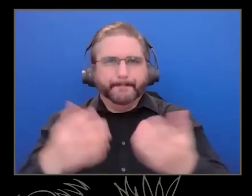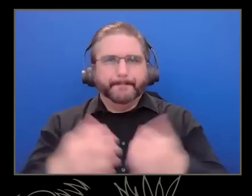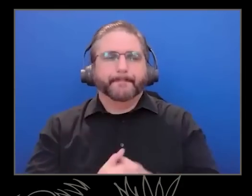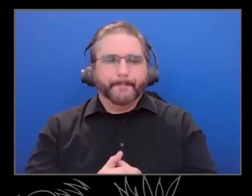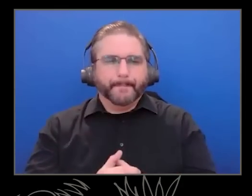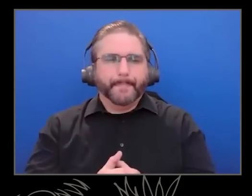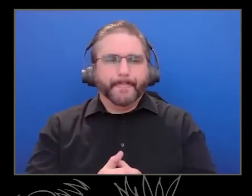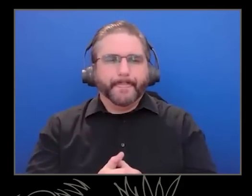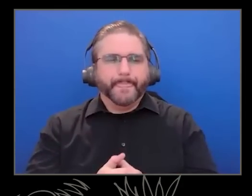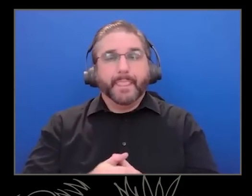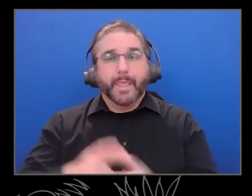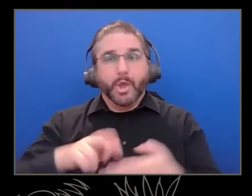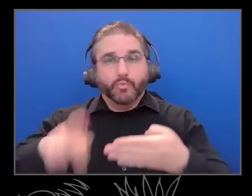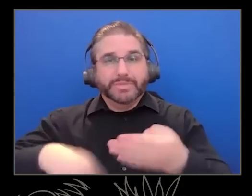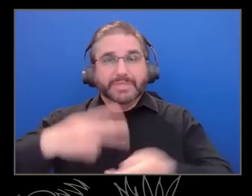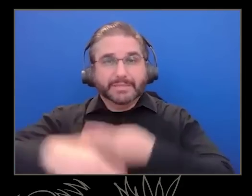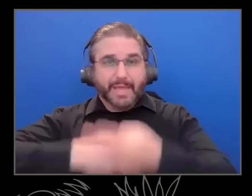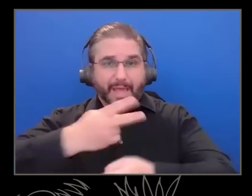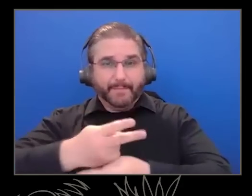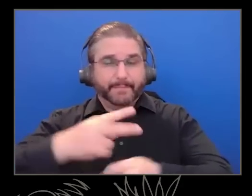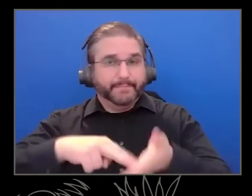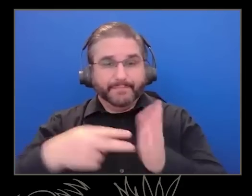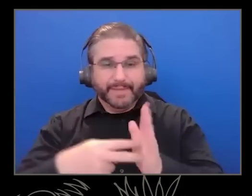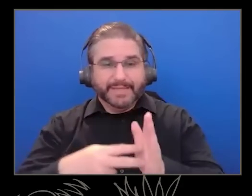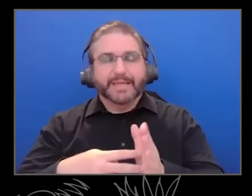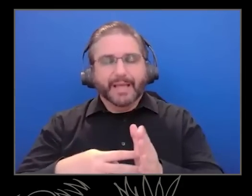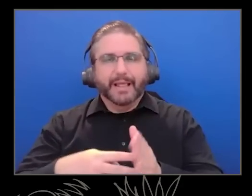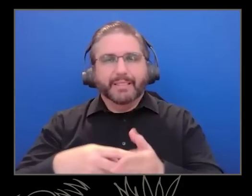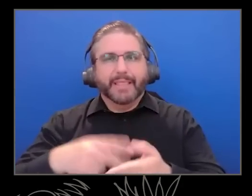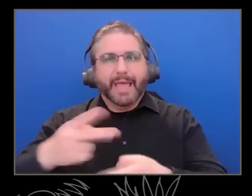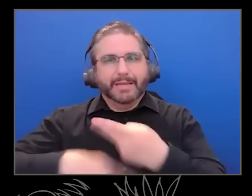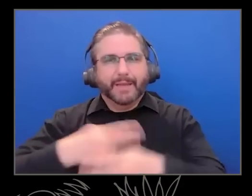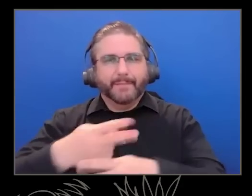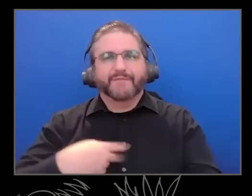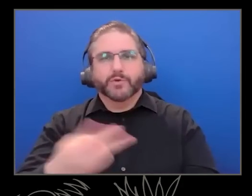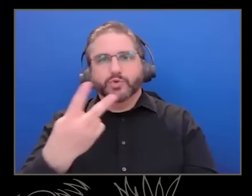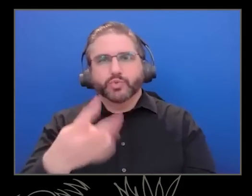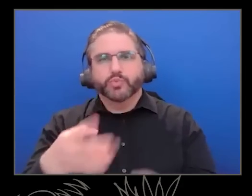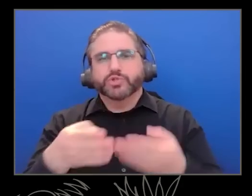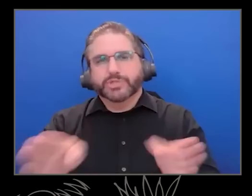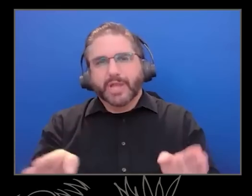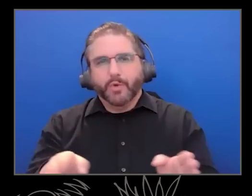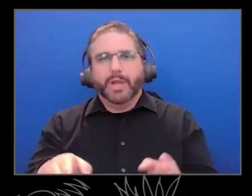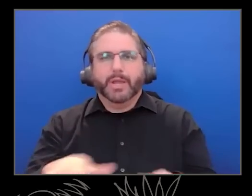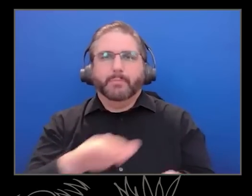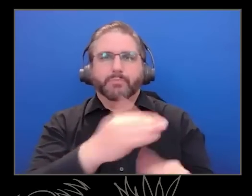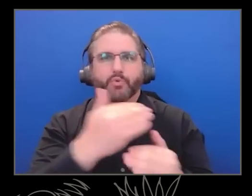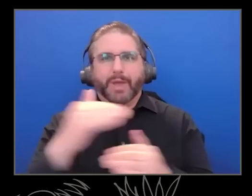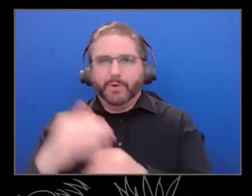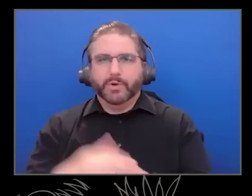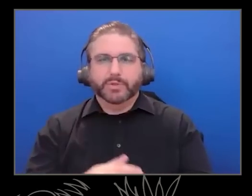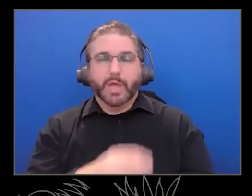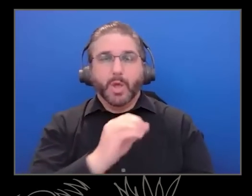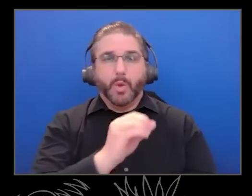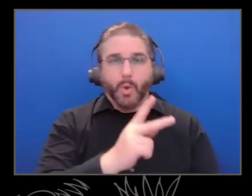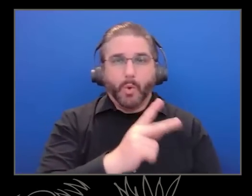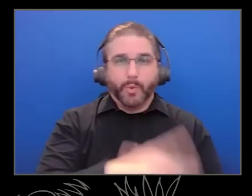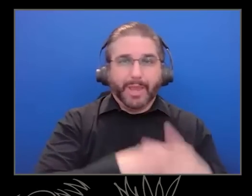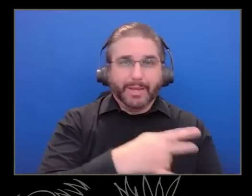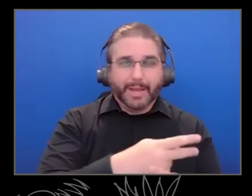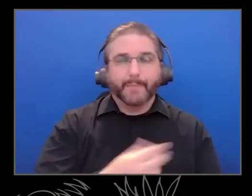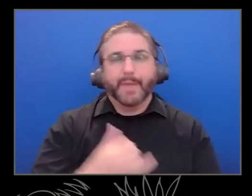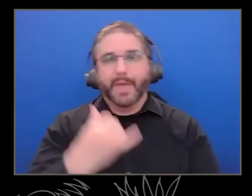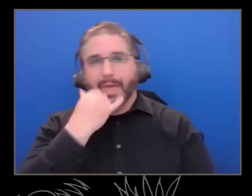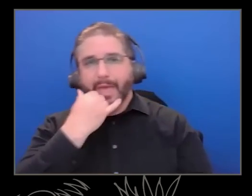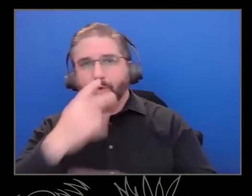So the result type is effectively a type that has 2 generic parameters, the OK type and the error type. If